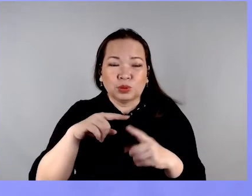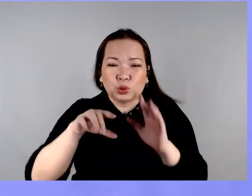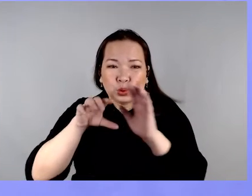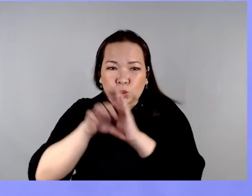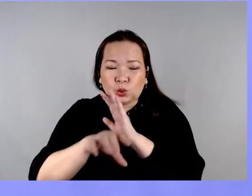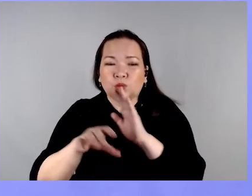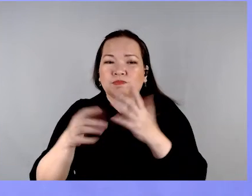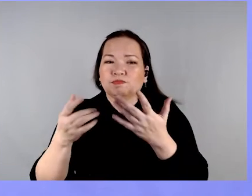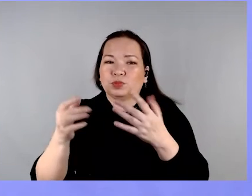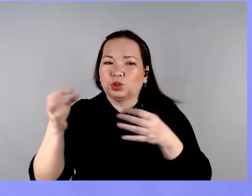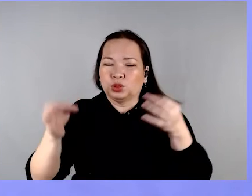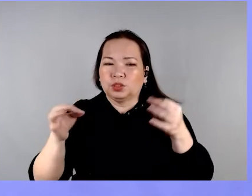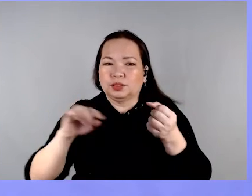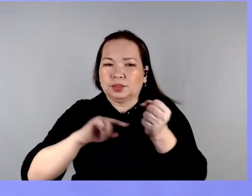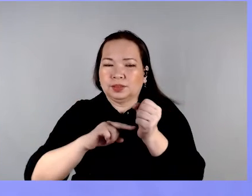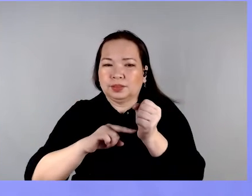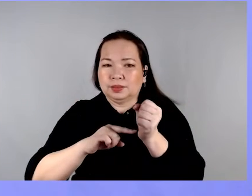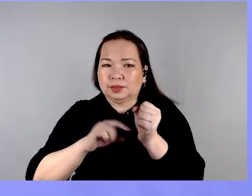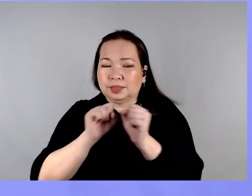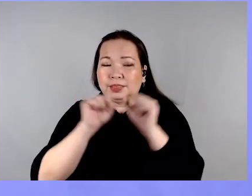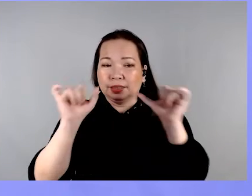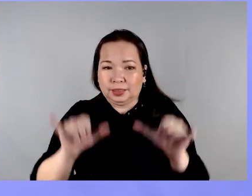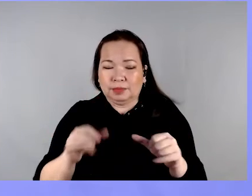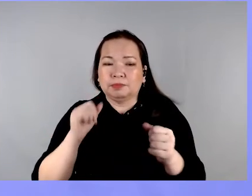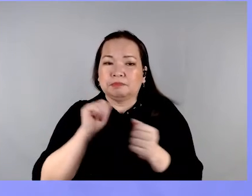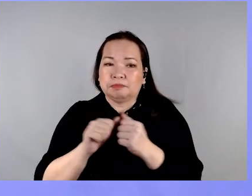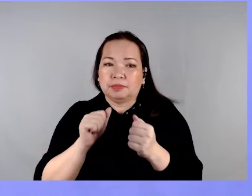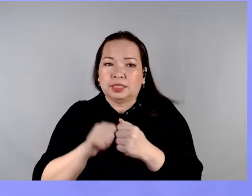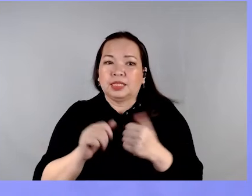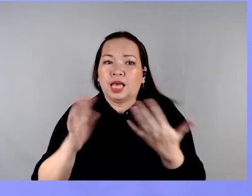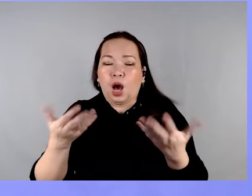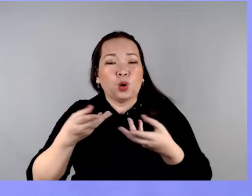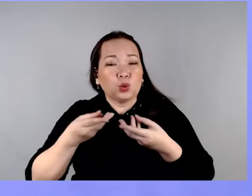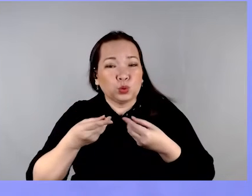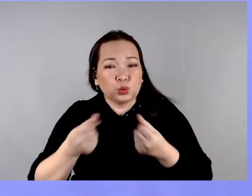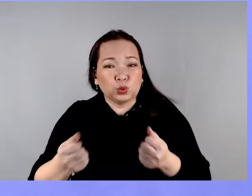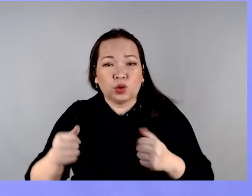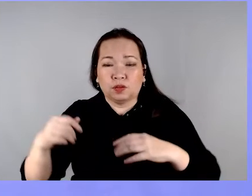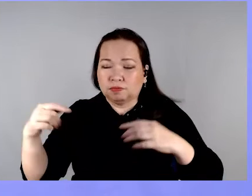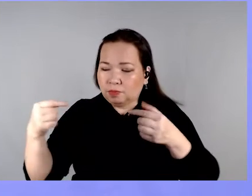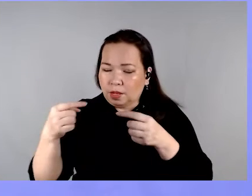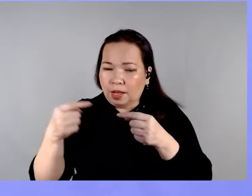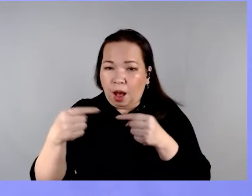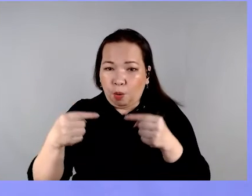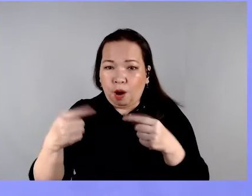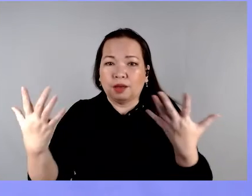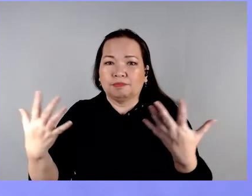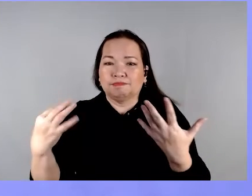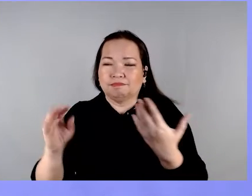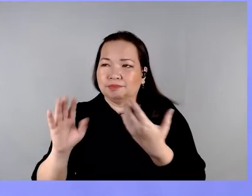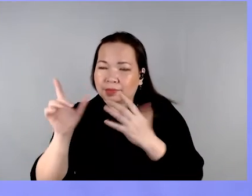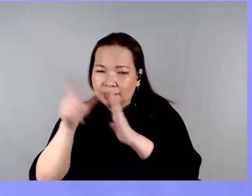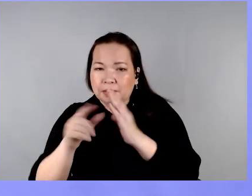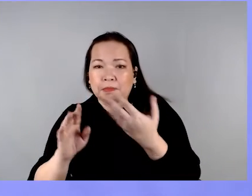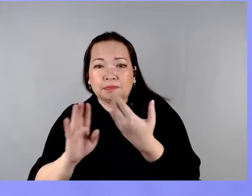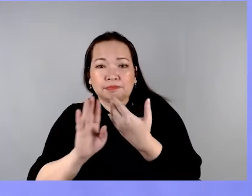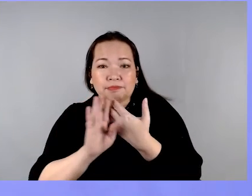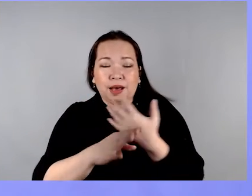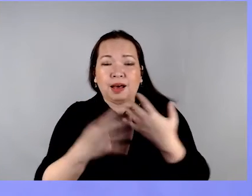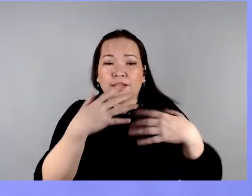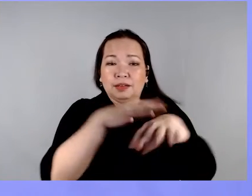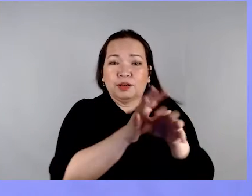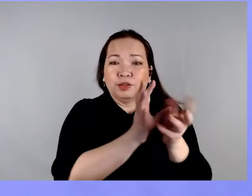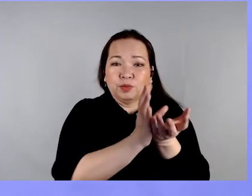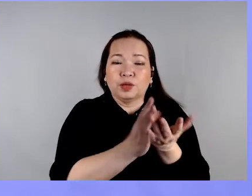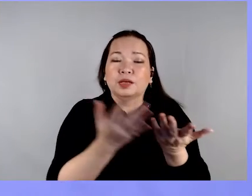the criminal justice system begins and ends. It includes crime prevention, dispute resolution, diversion, reintegration,